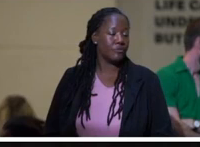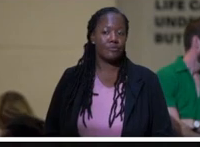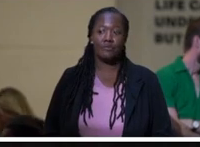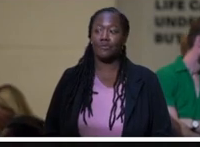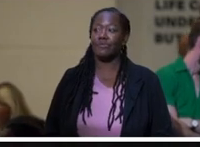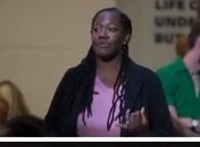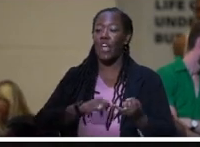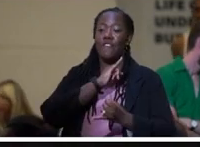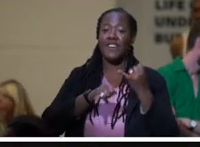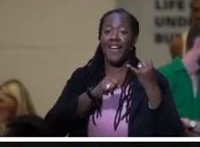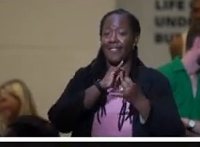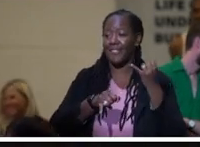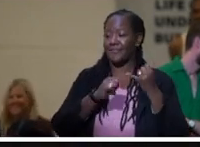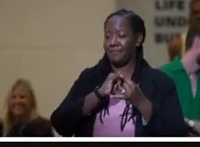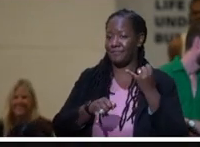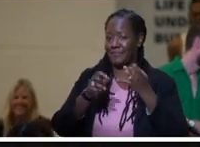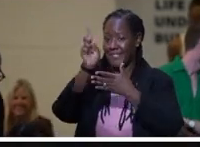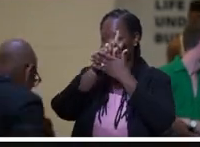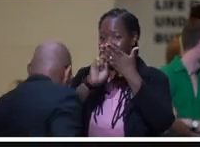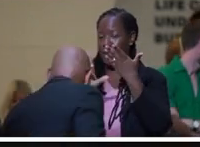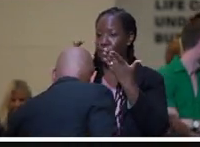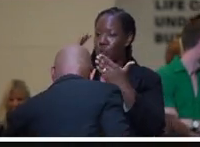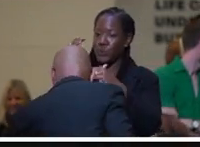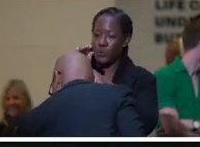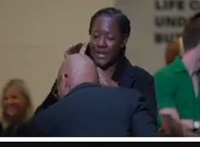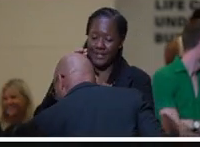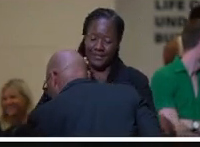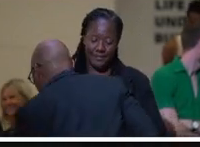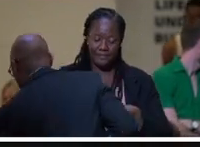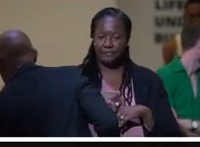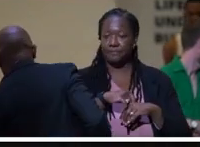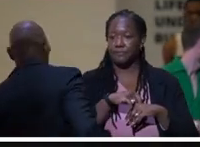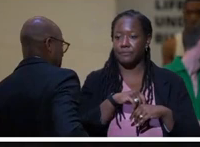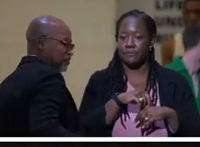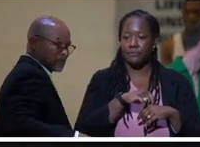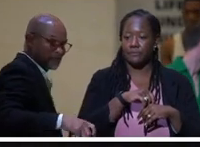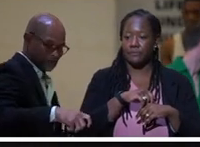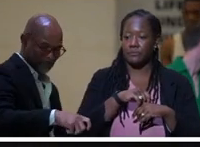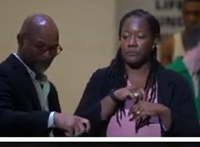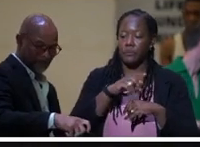Our finale, our final designer of the evening, we have